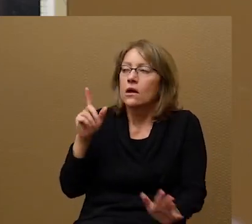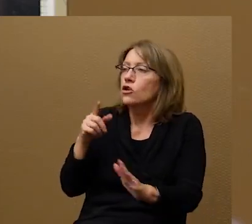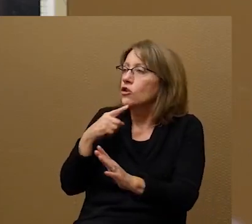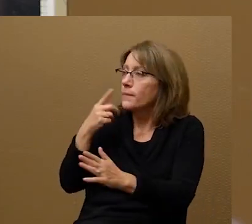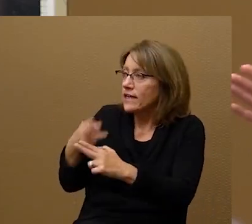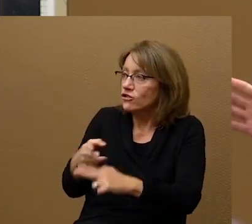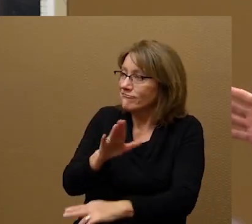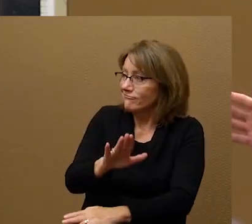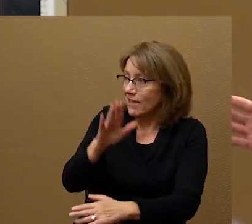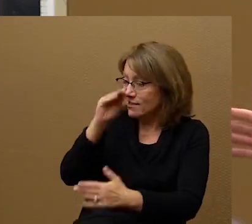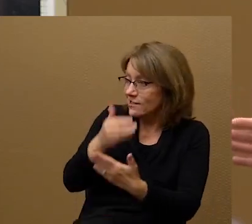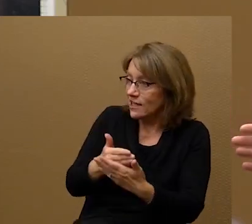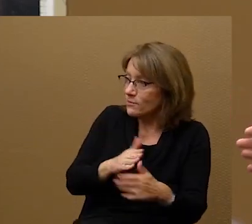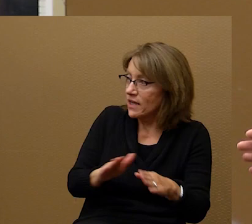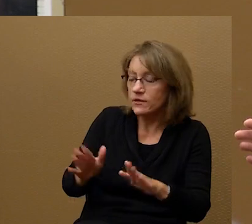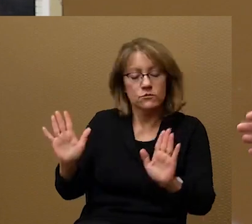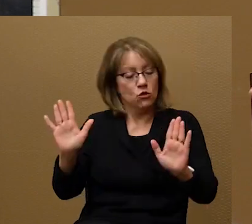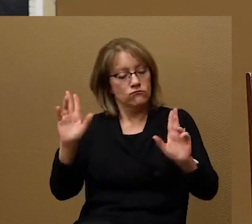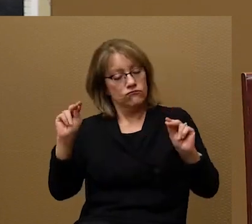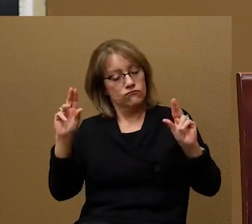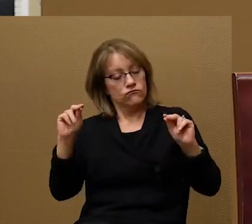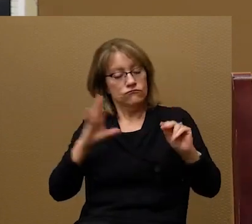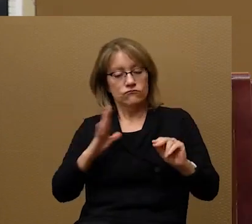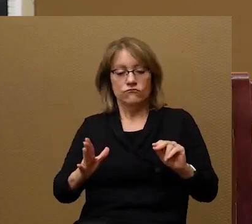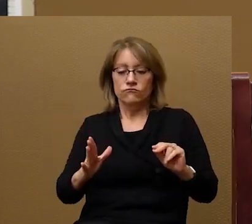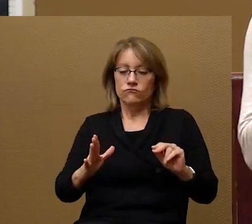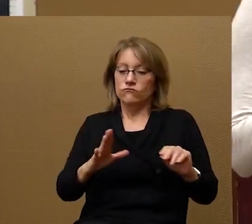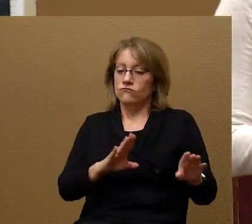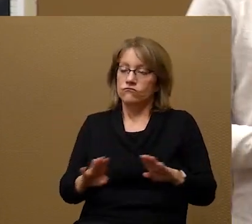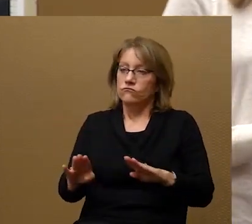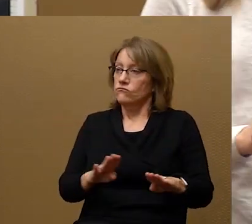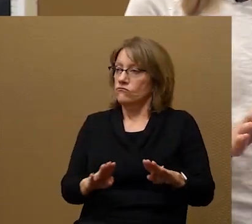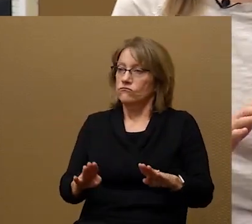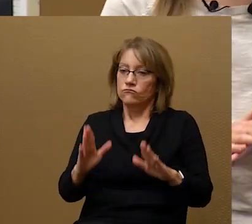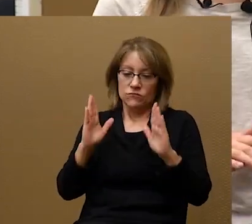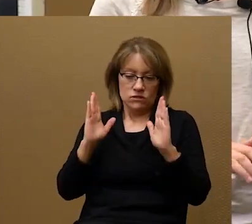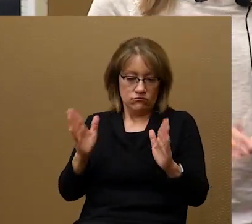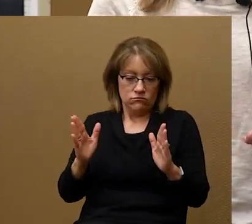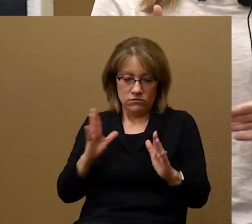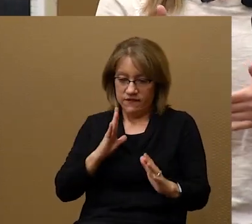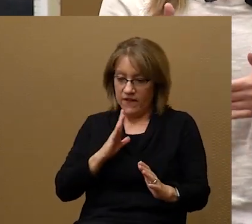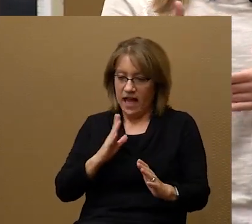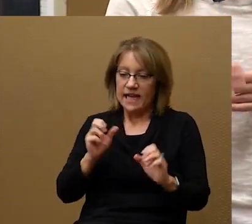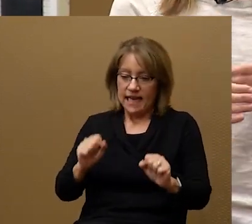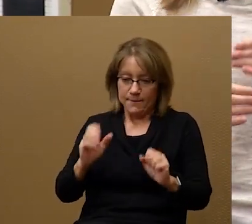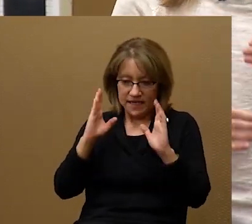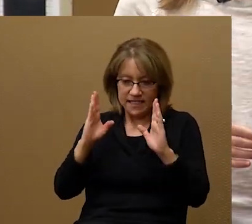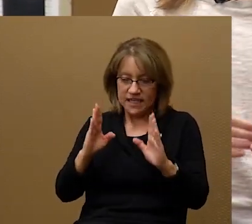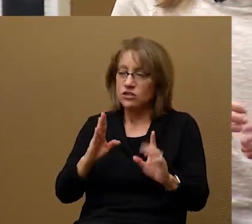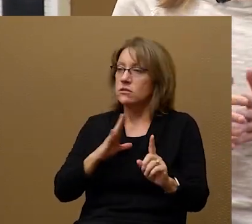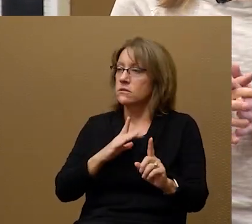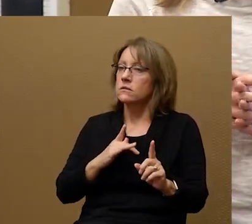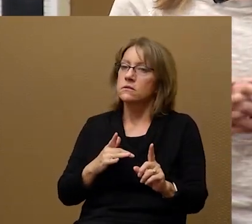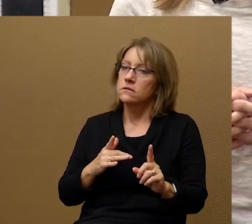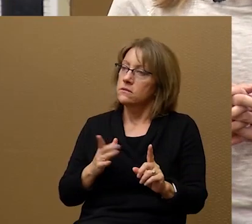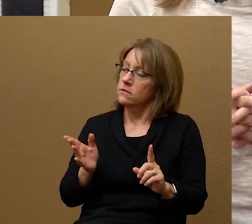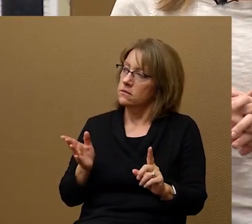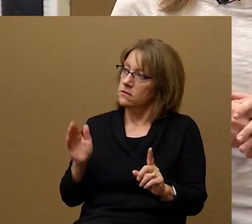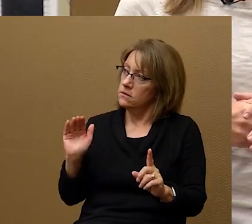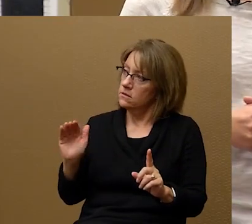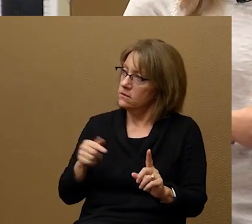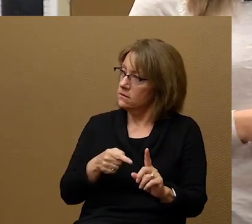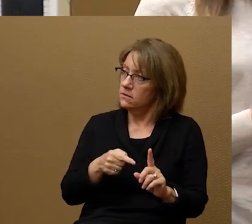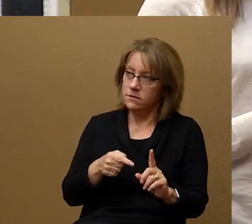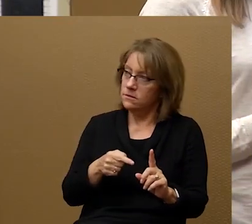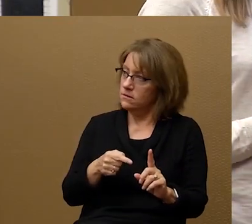problems, they might be like, nope, my child's fine, my child can pay attention, they're cool. And it's just really, sometimes really hard to